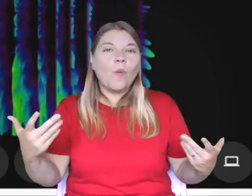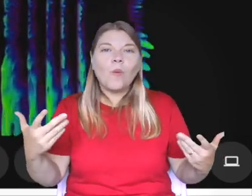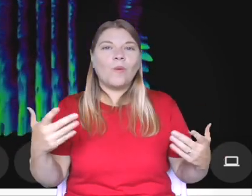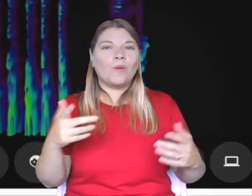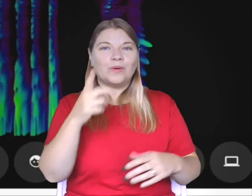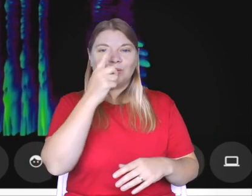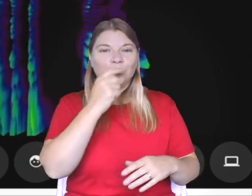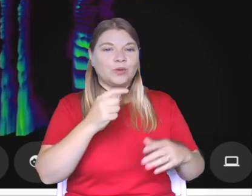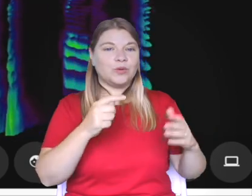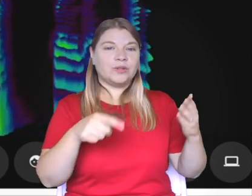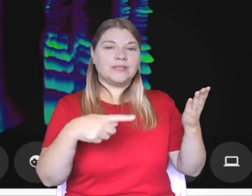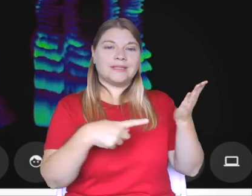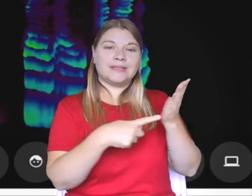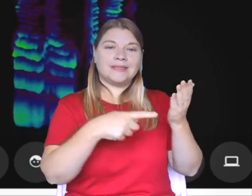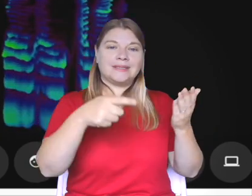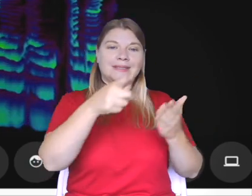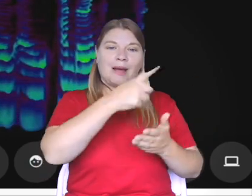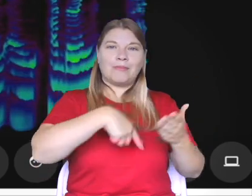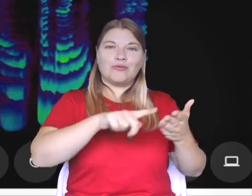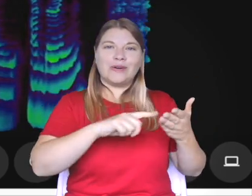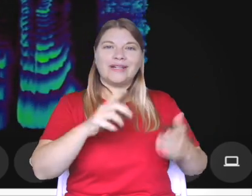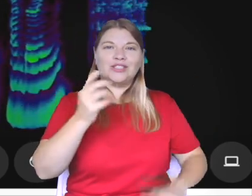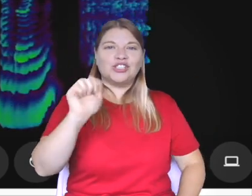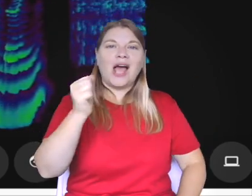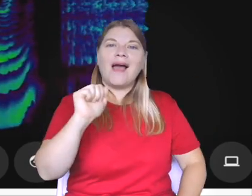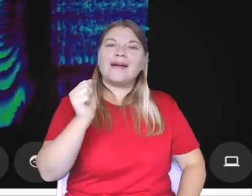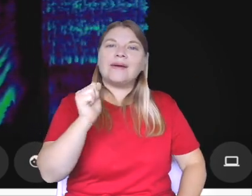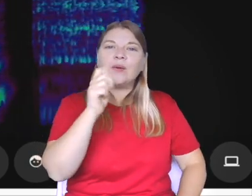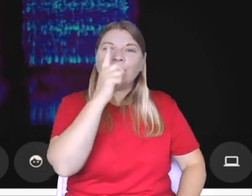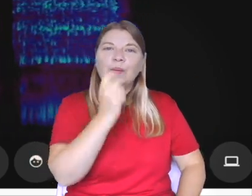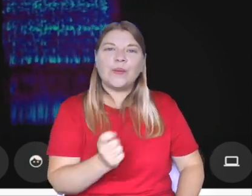playing a tambourine,